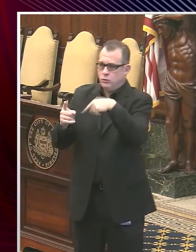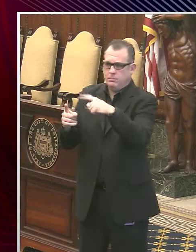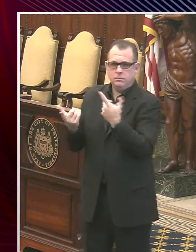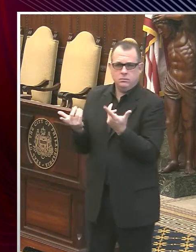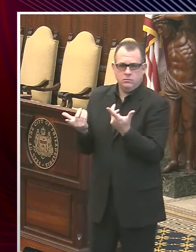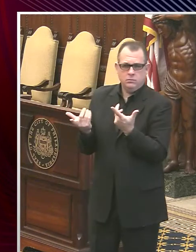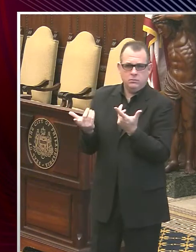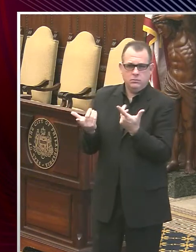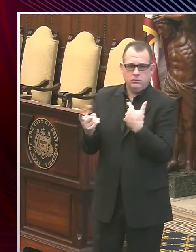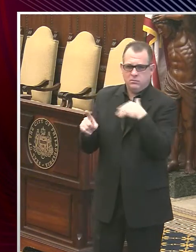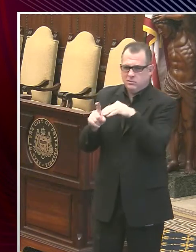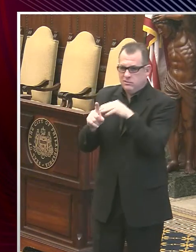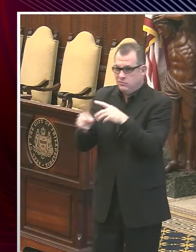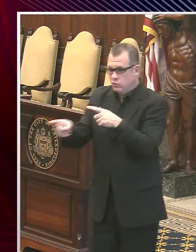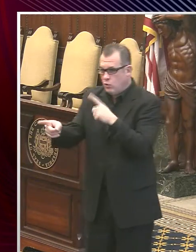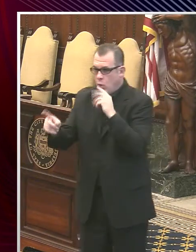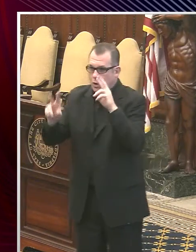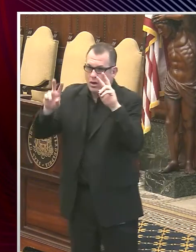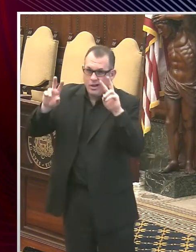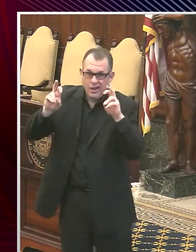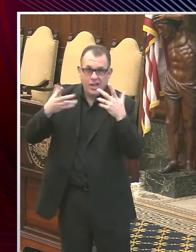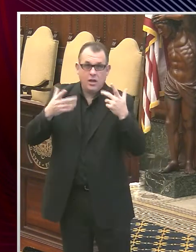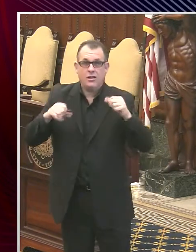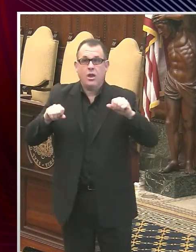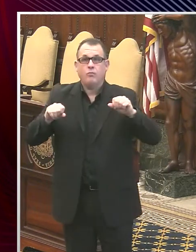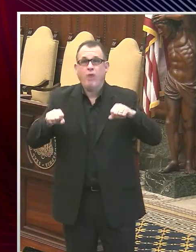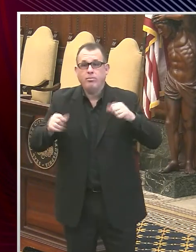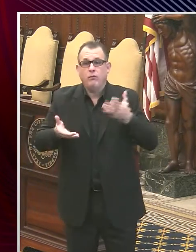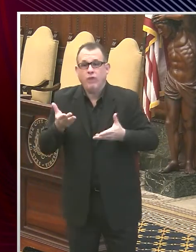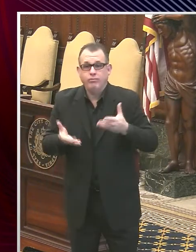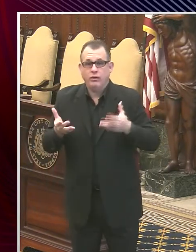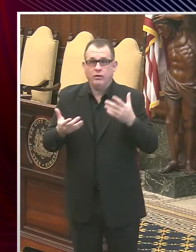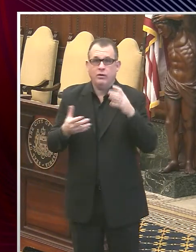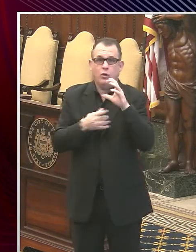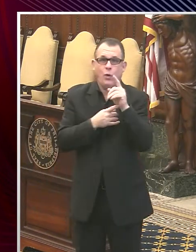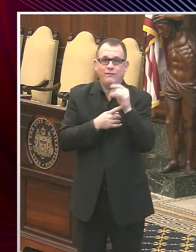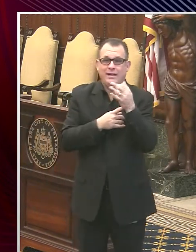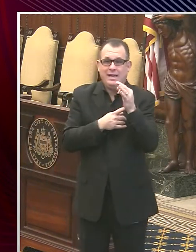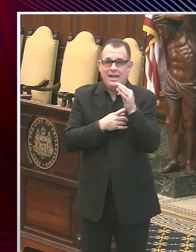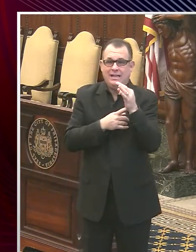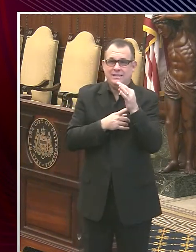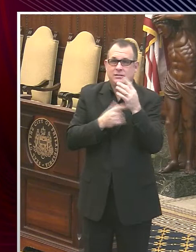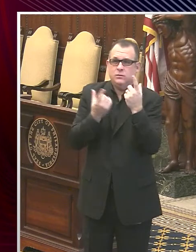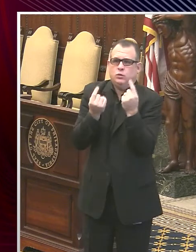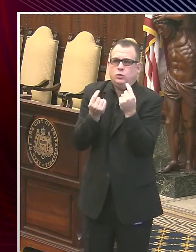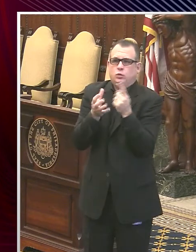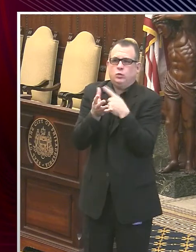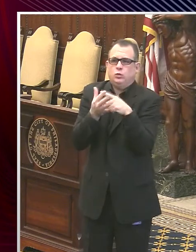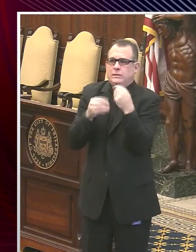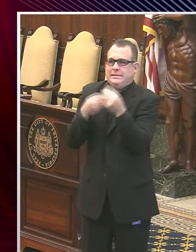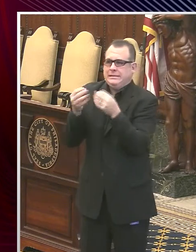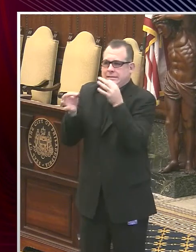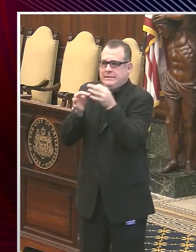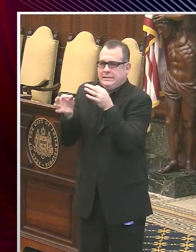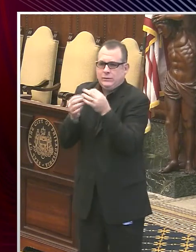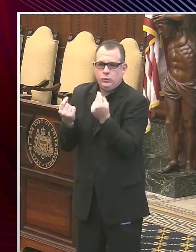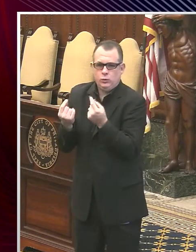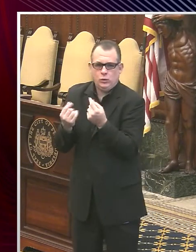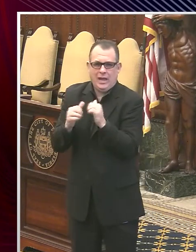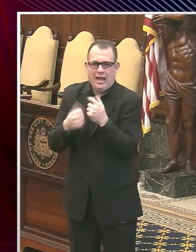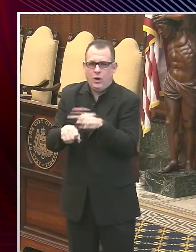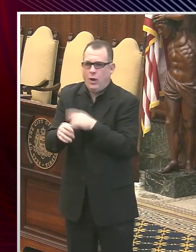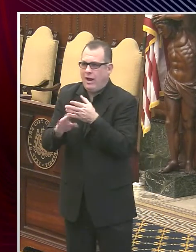to them? Do you tell them, okay, you're a probable COVID-19 case, this is what you have to do? And how